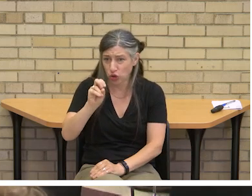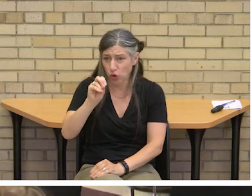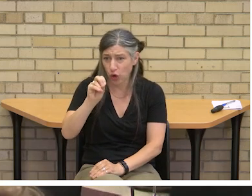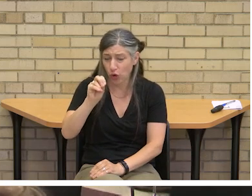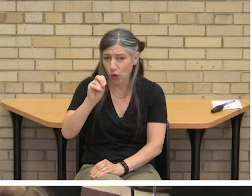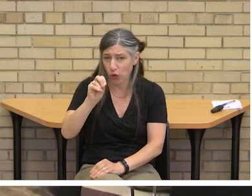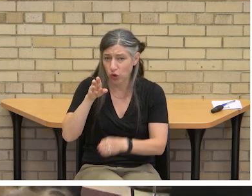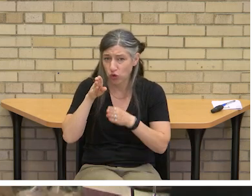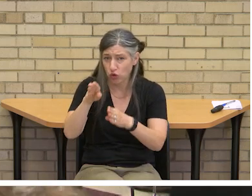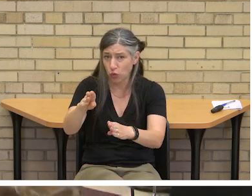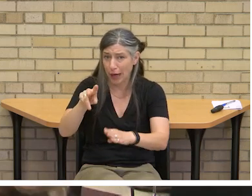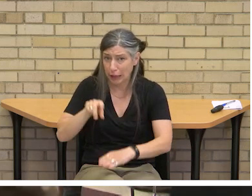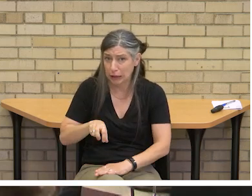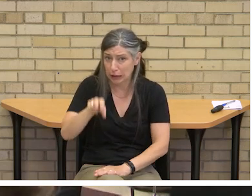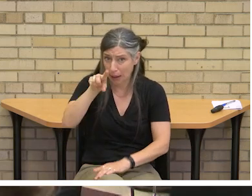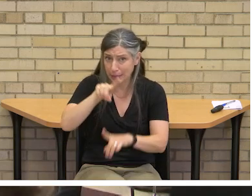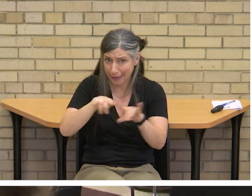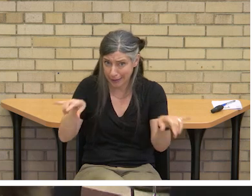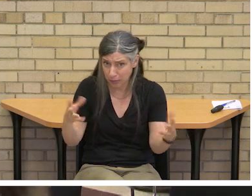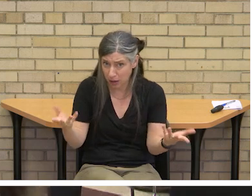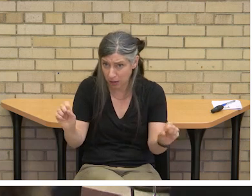steps while reconstructing the bridge?